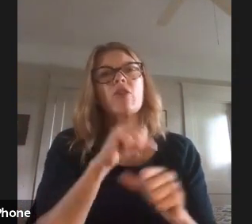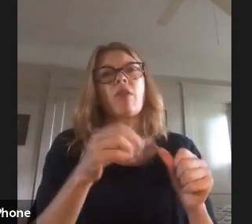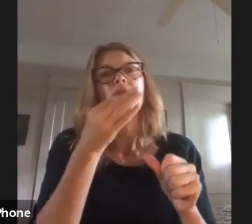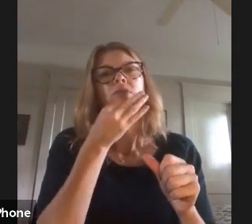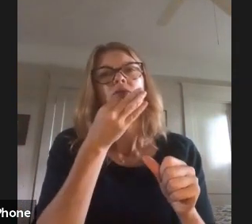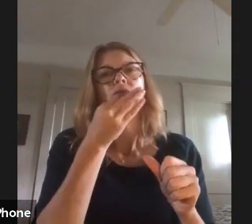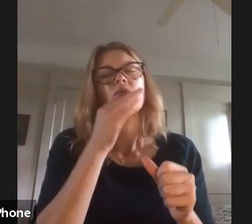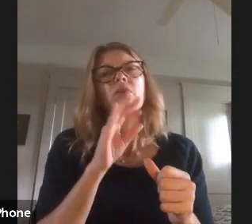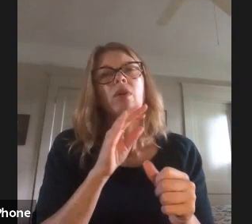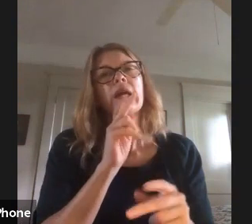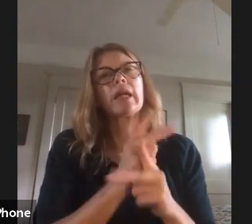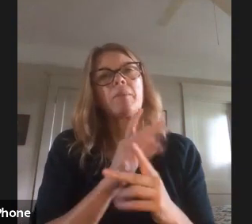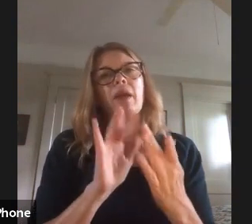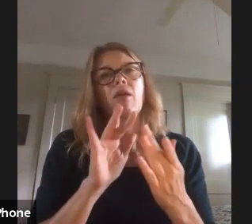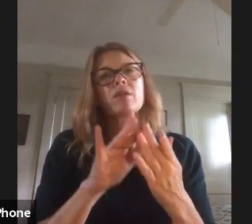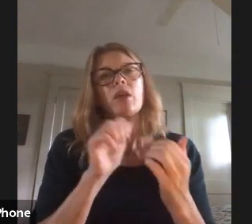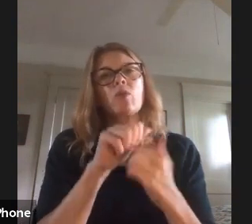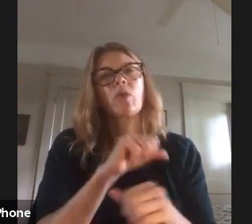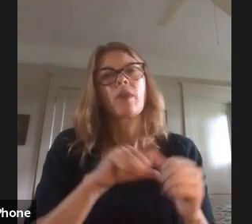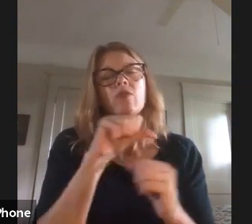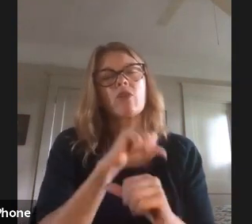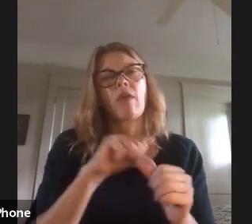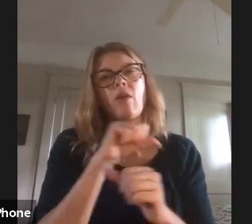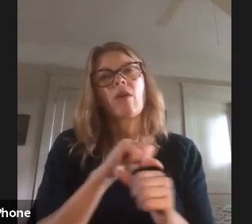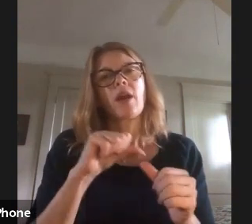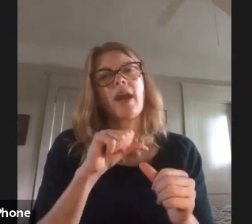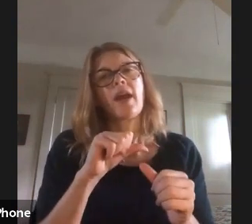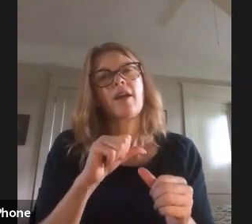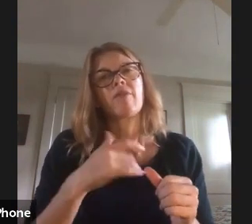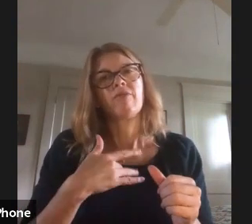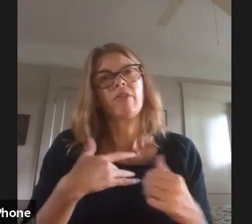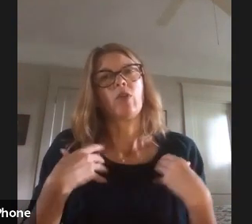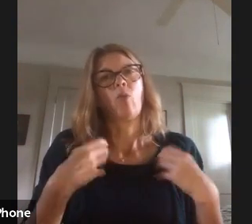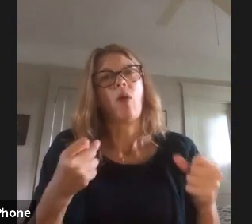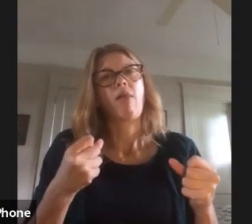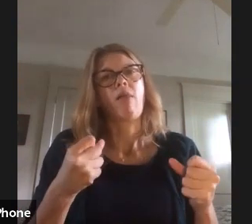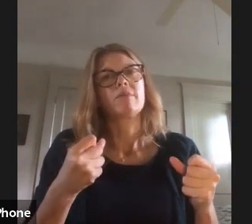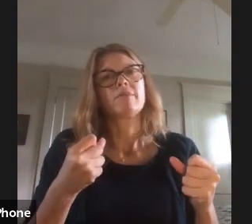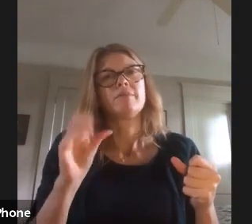each other and hope and be well. Bye now.